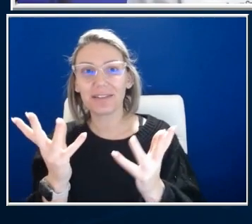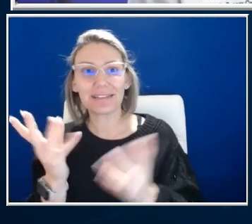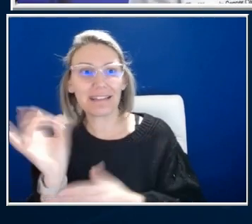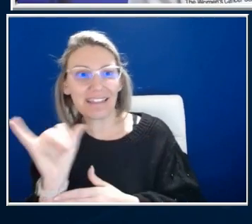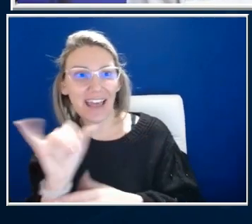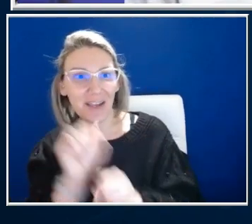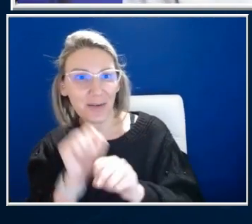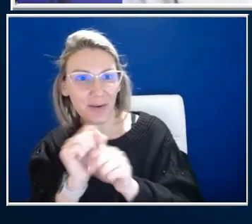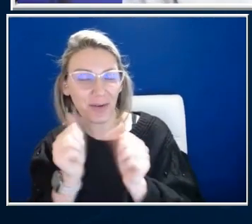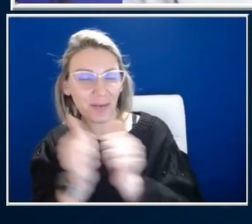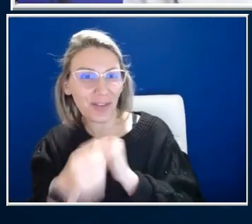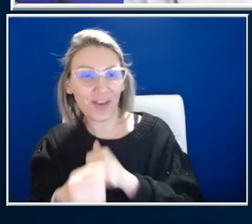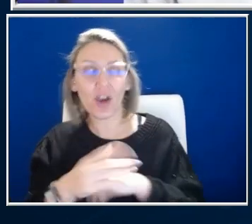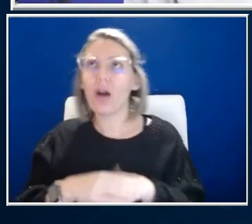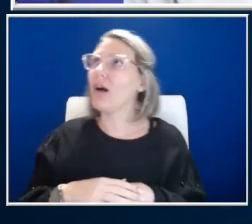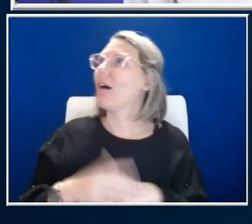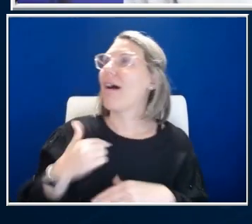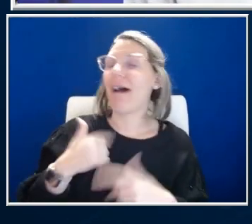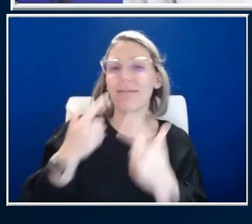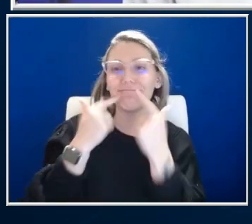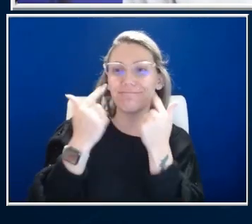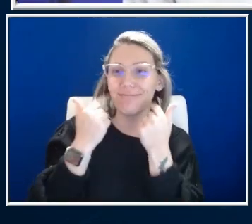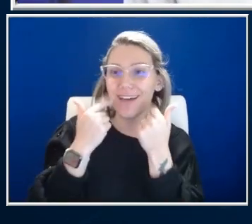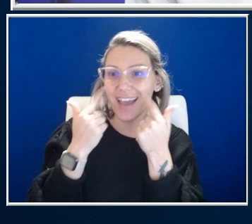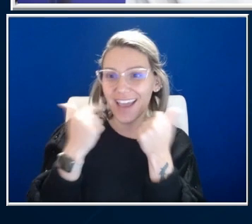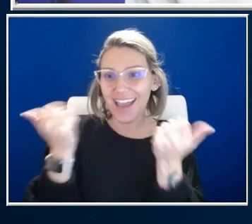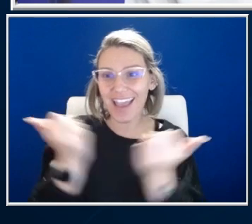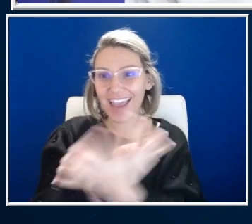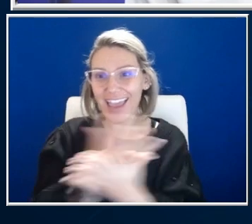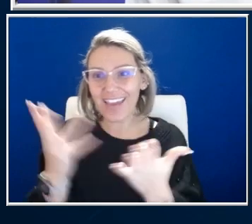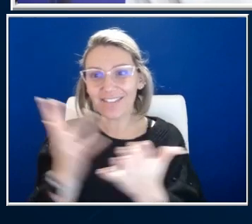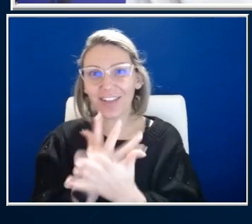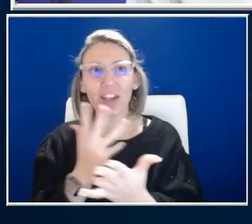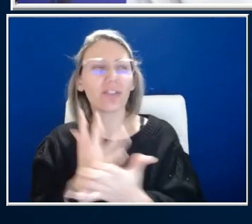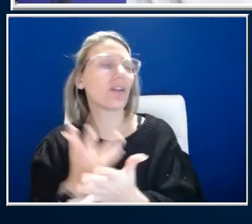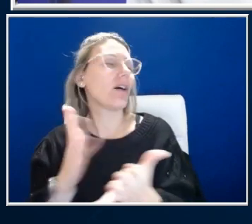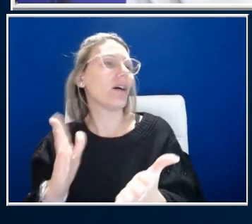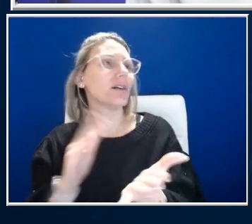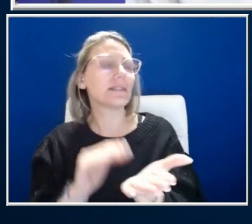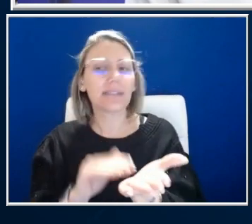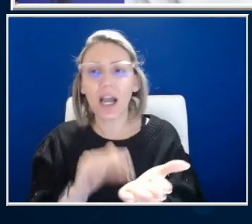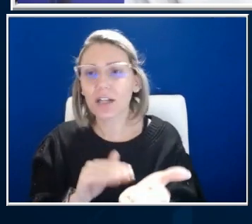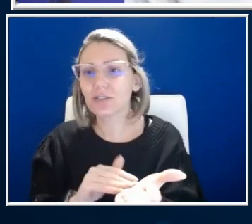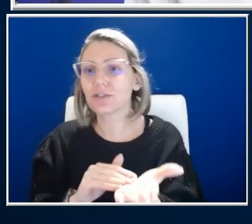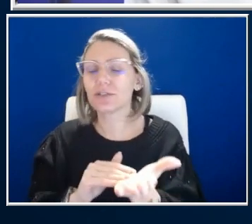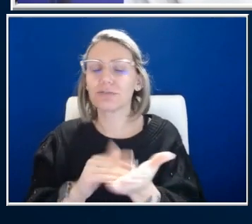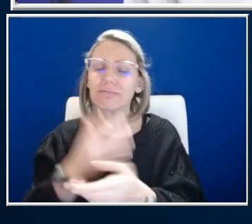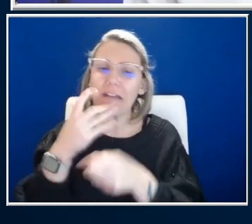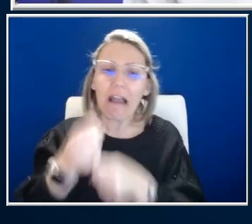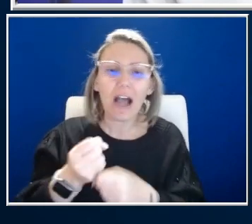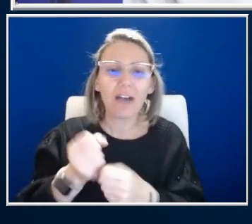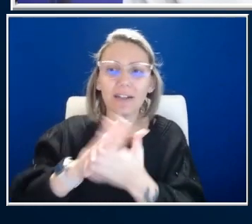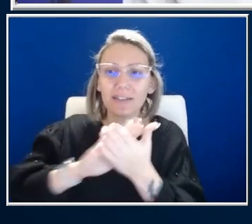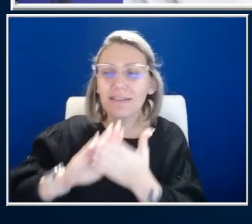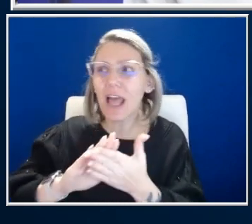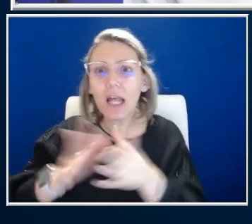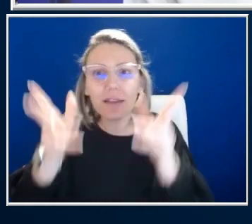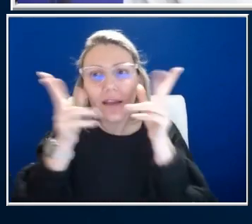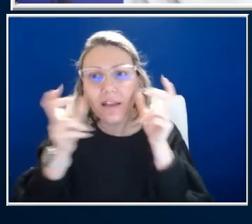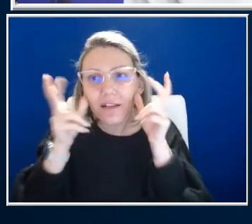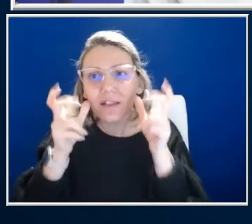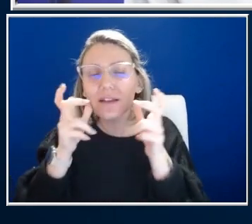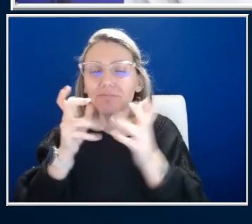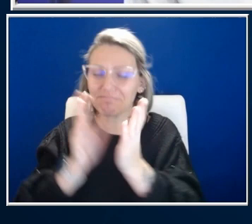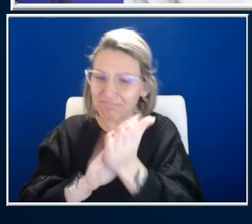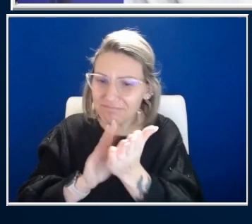me laugh. I put down all the things that the doctors were. They were confident, polite, they listened to me, they praised me